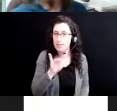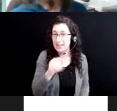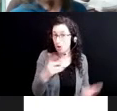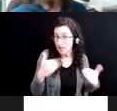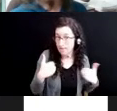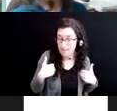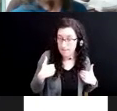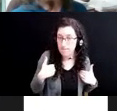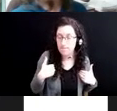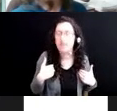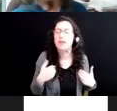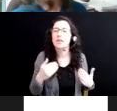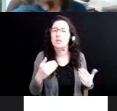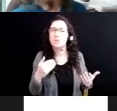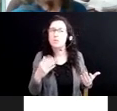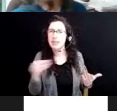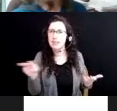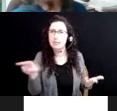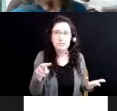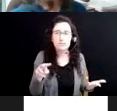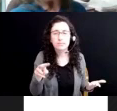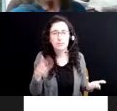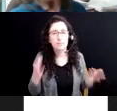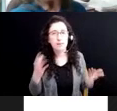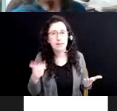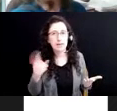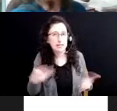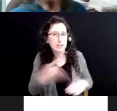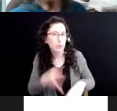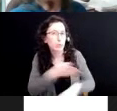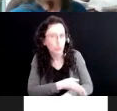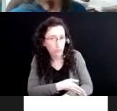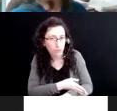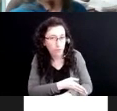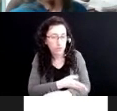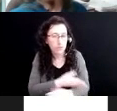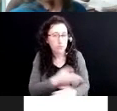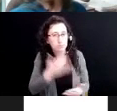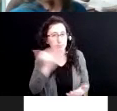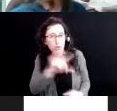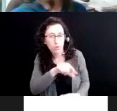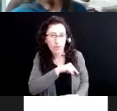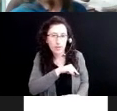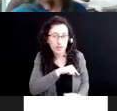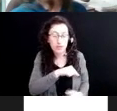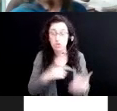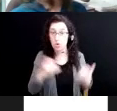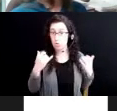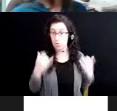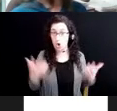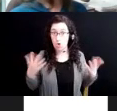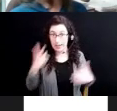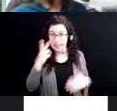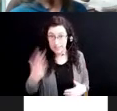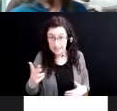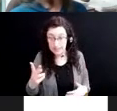current quality and maybe what you can build upon also. So make a list of species present that you've seen,